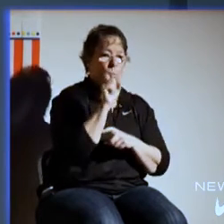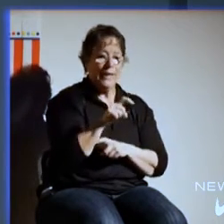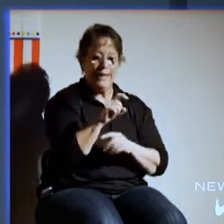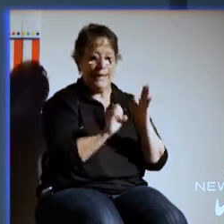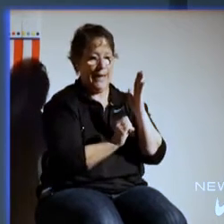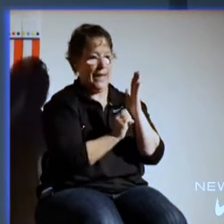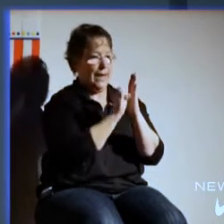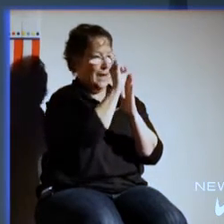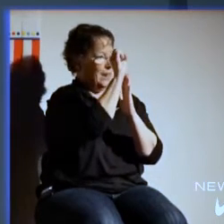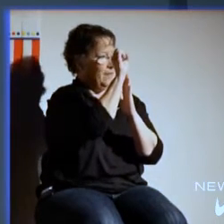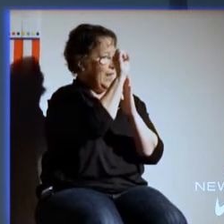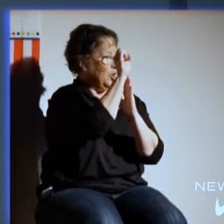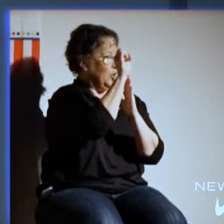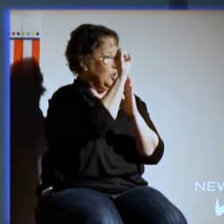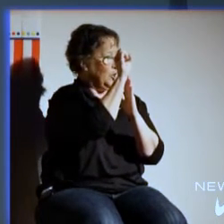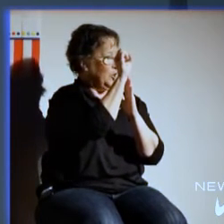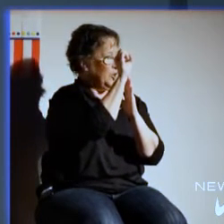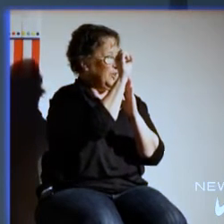Yes.